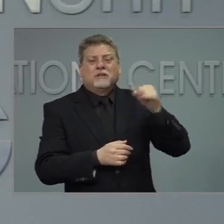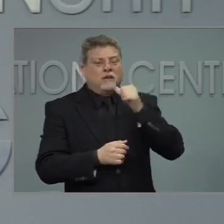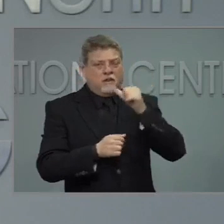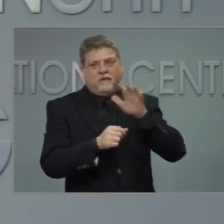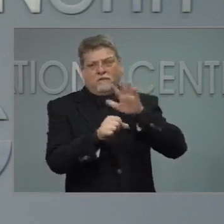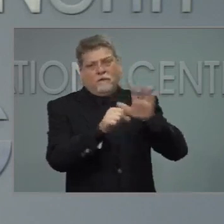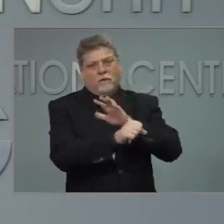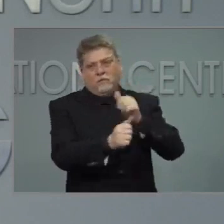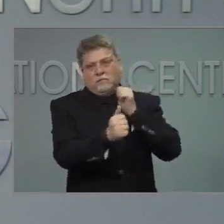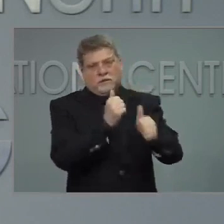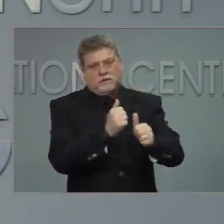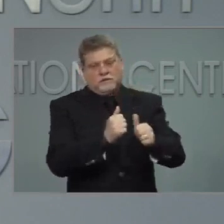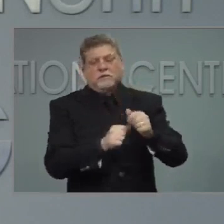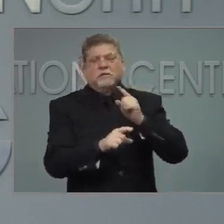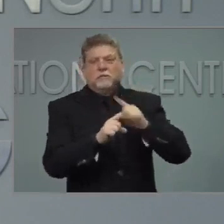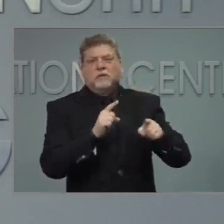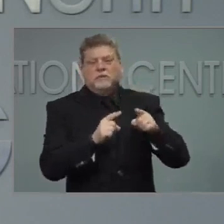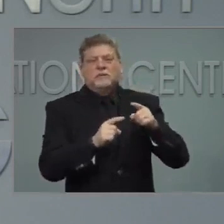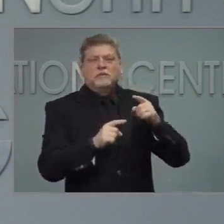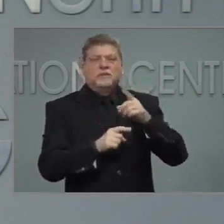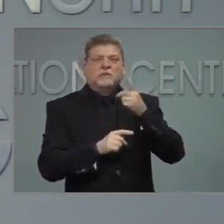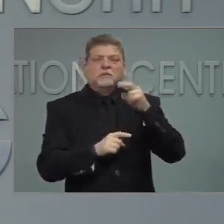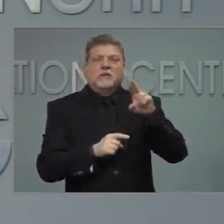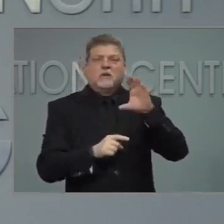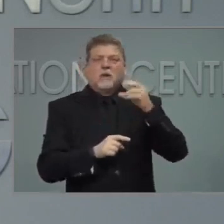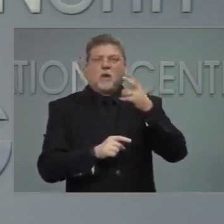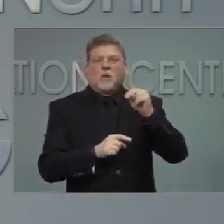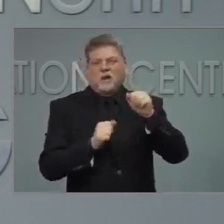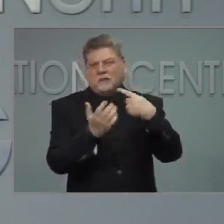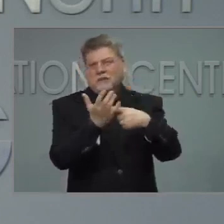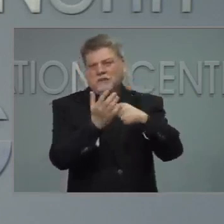through, but I'll let Dr. Cohen address that specifically.